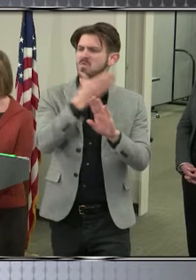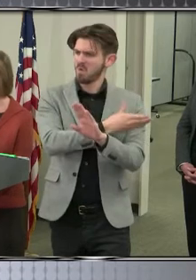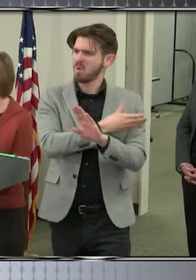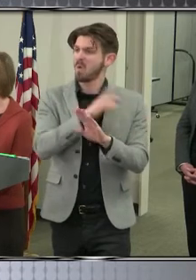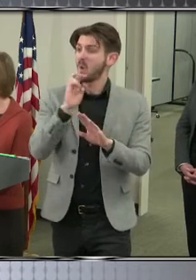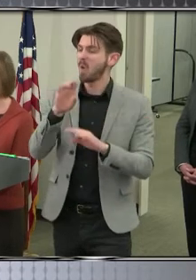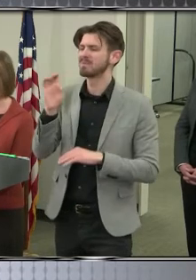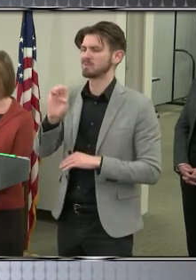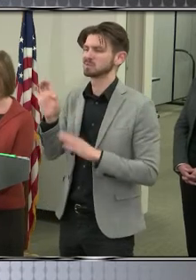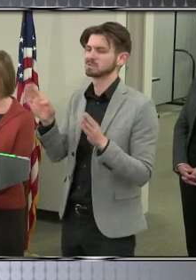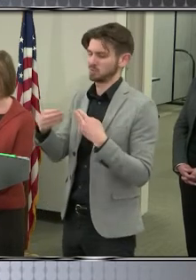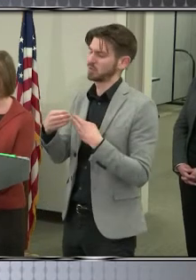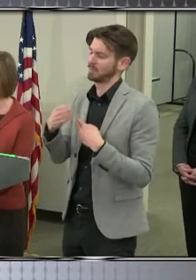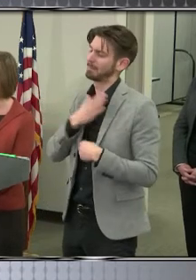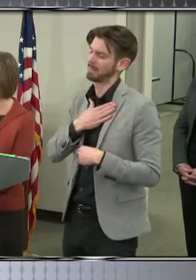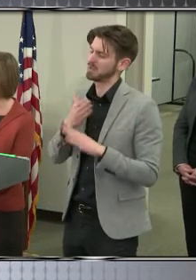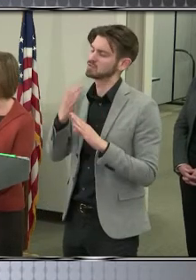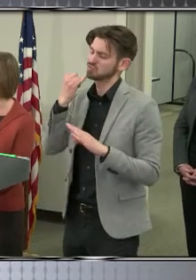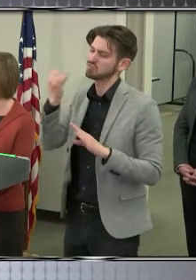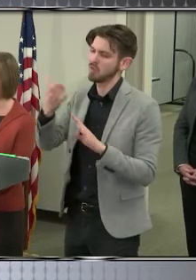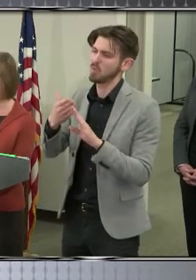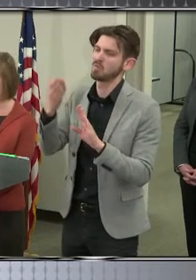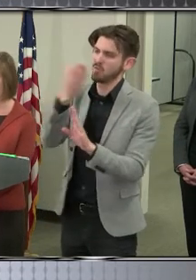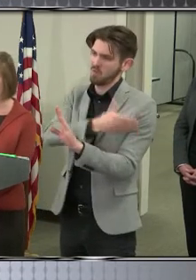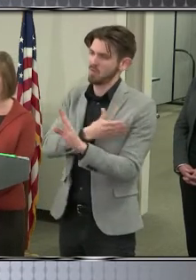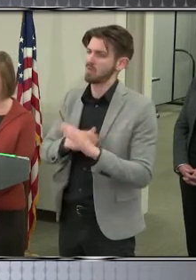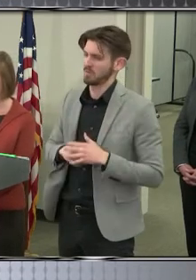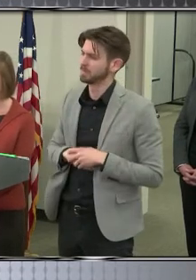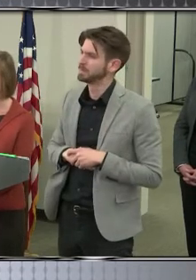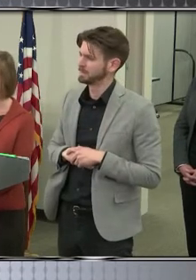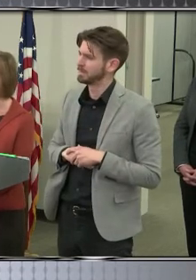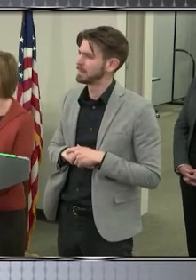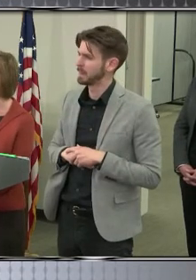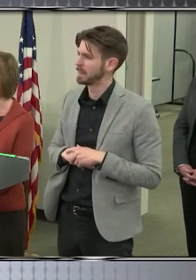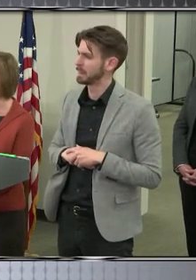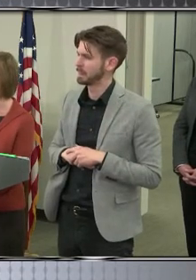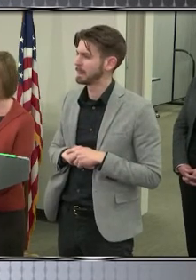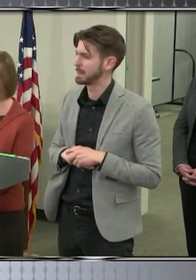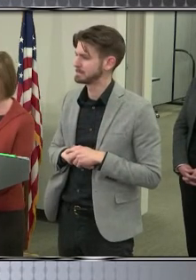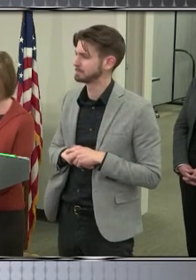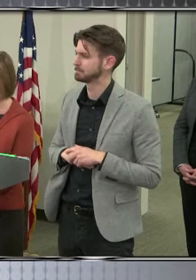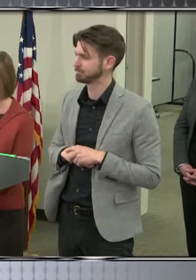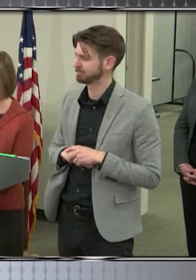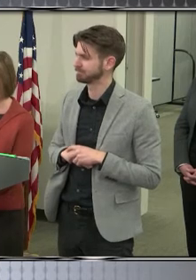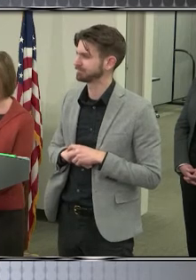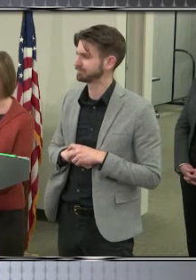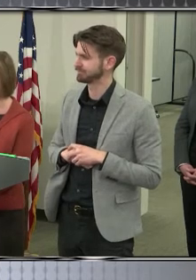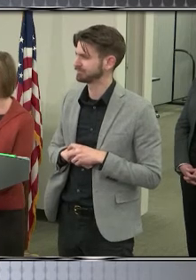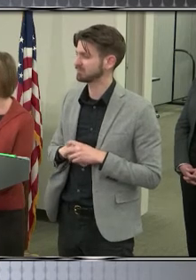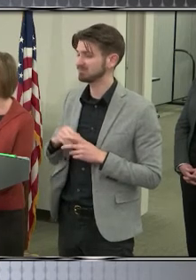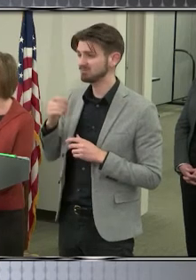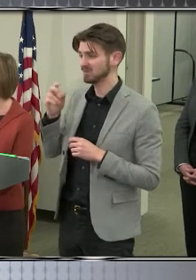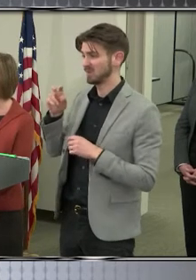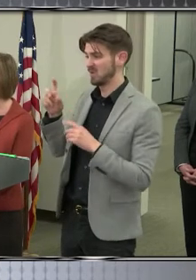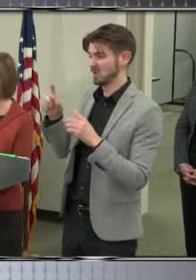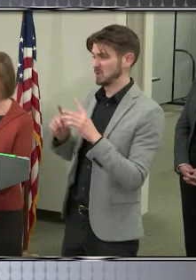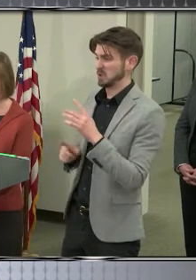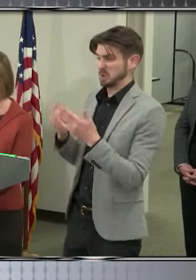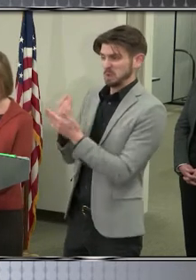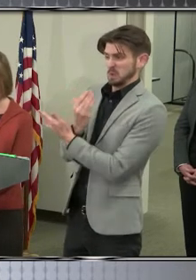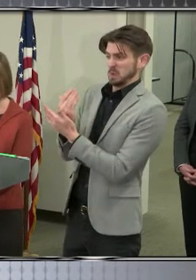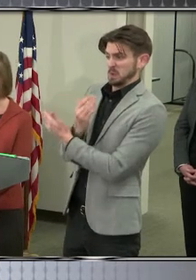When a new respiratory disease is circulating, we understand that there can be concern and people may feel the